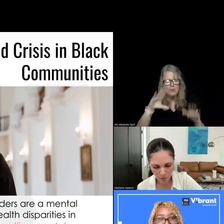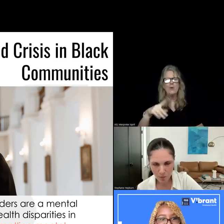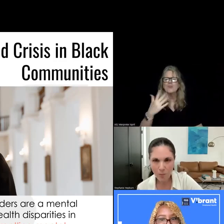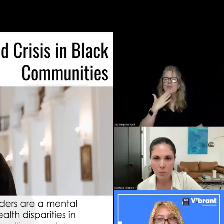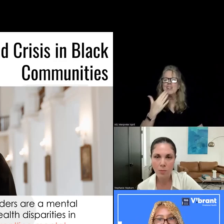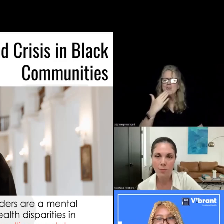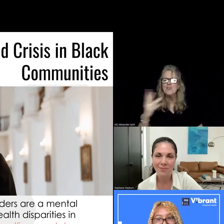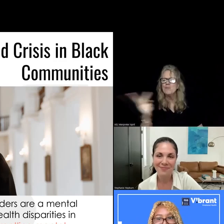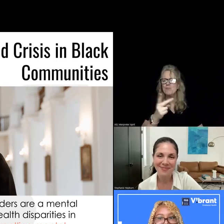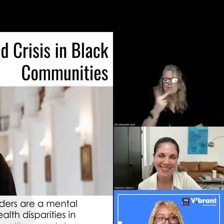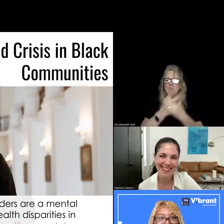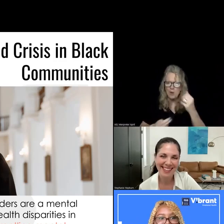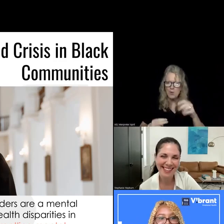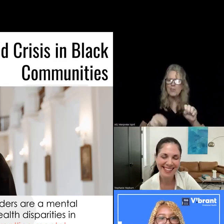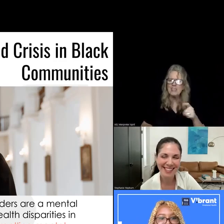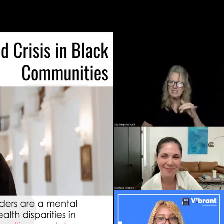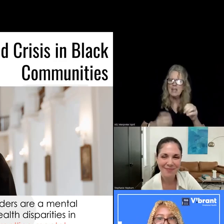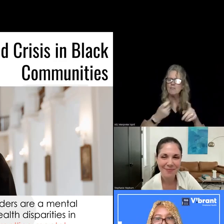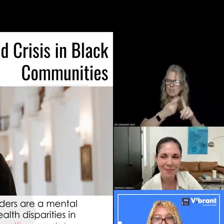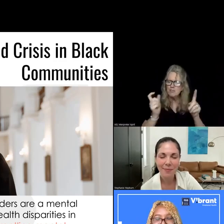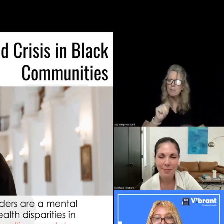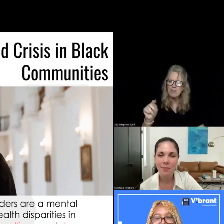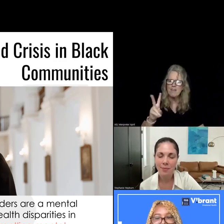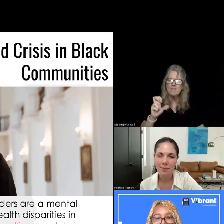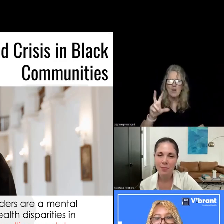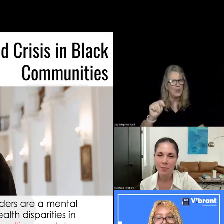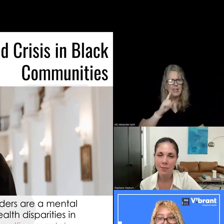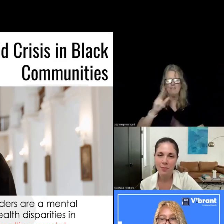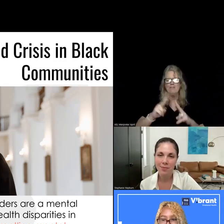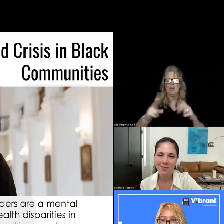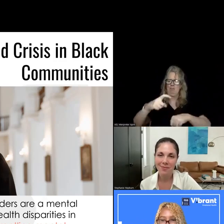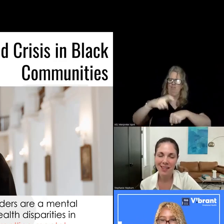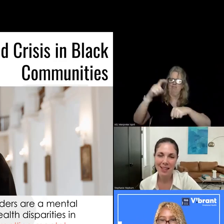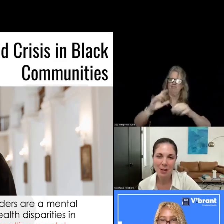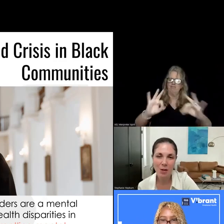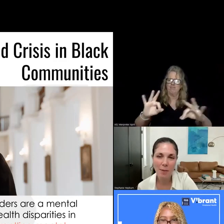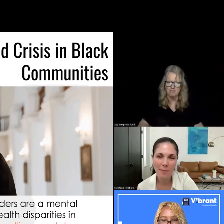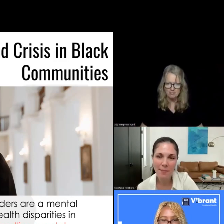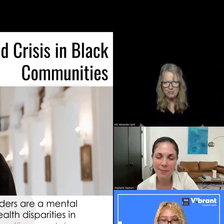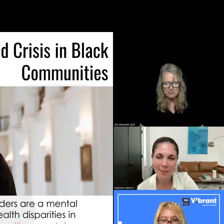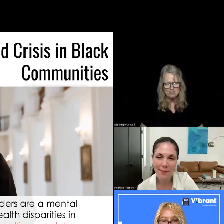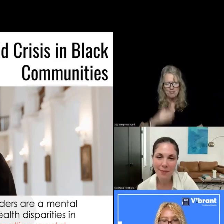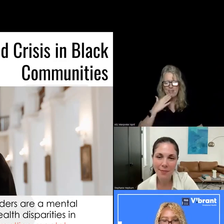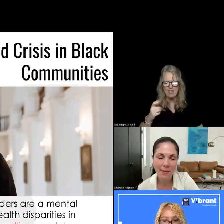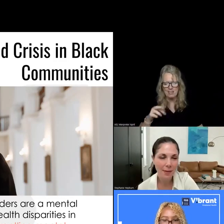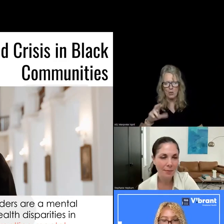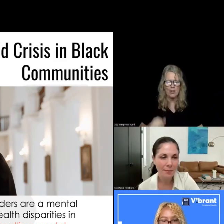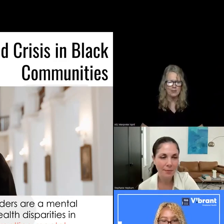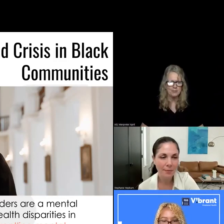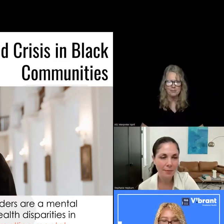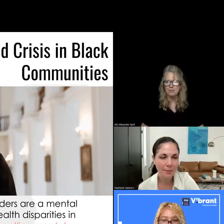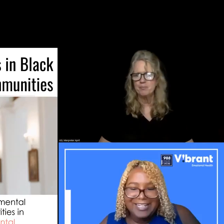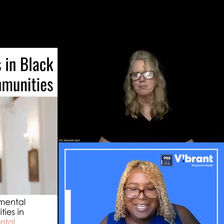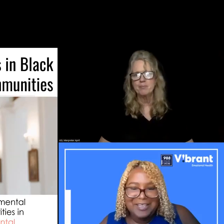thank you both. And thank you, Stephanie, for bringing this one from the vault. This is, I think, very timely. Thanks, Laura.